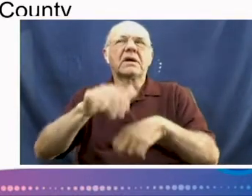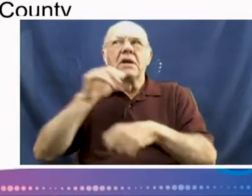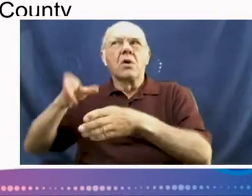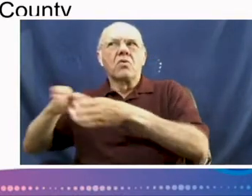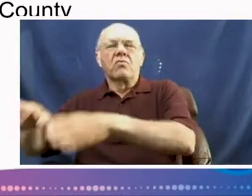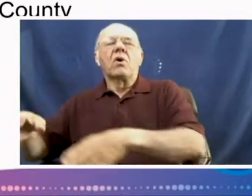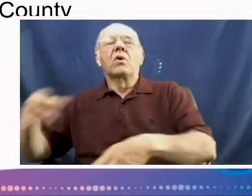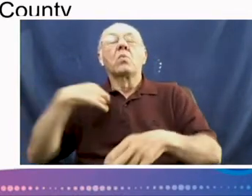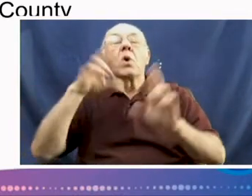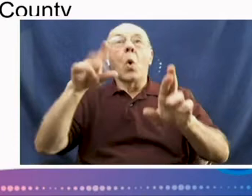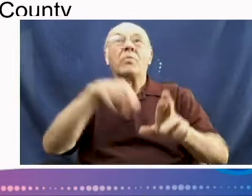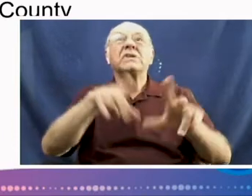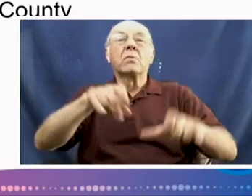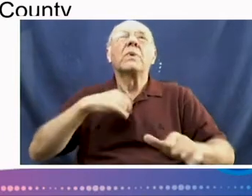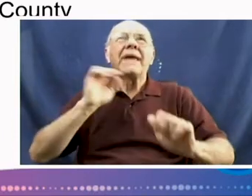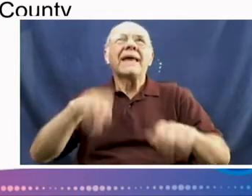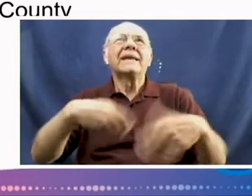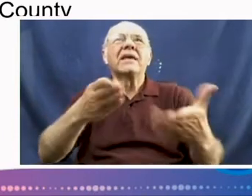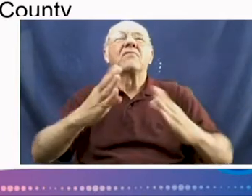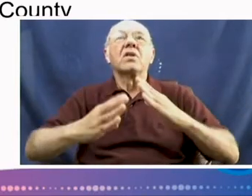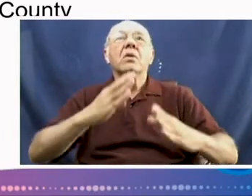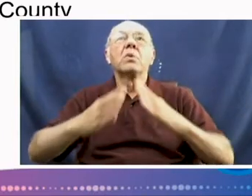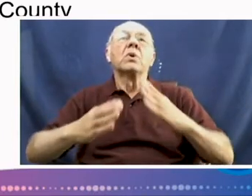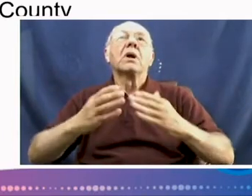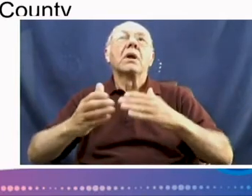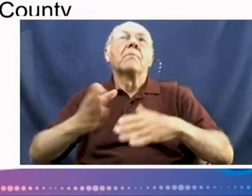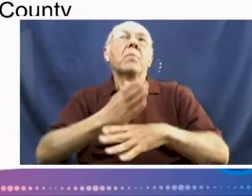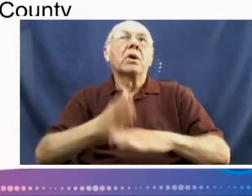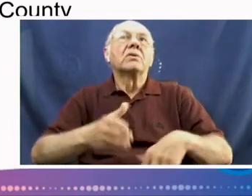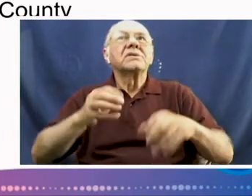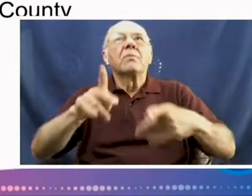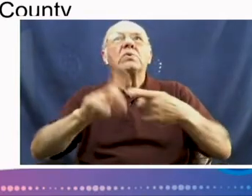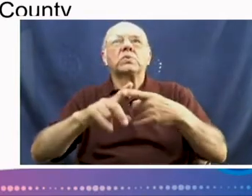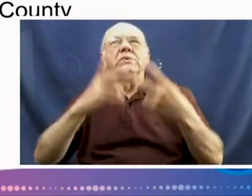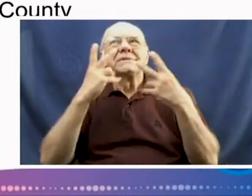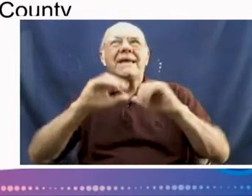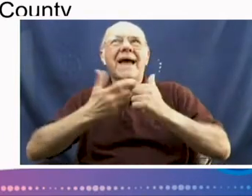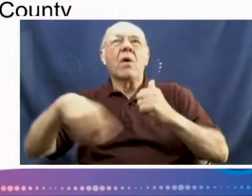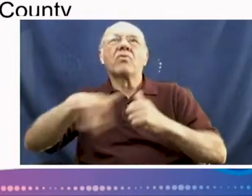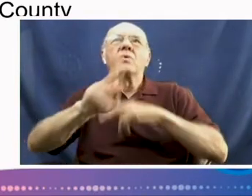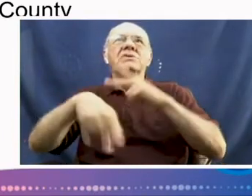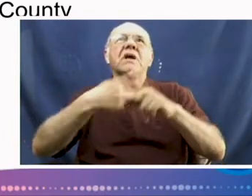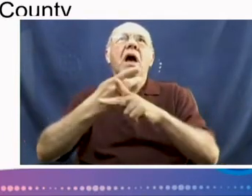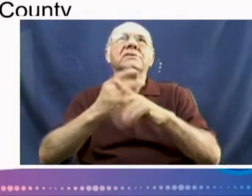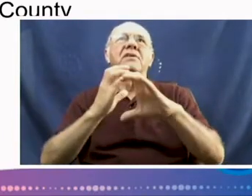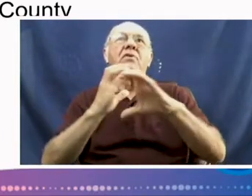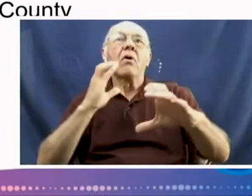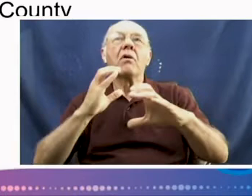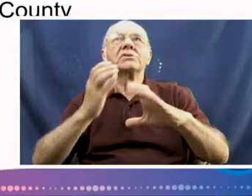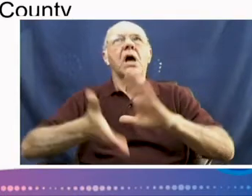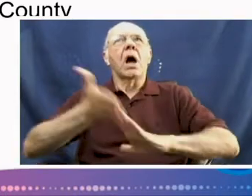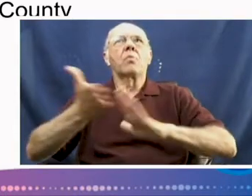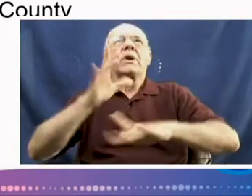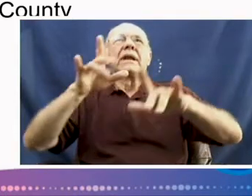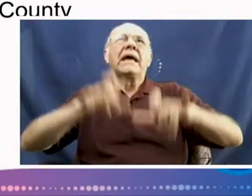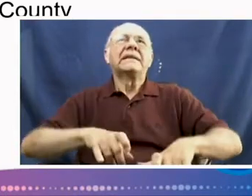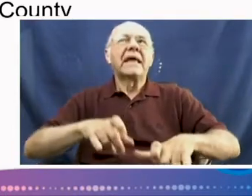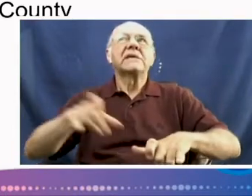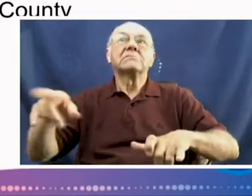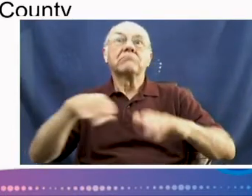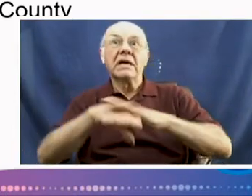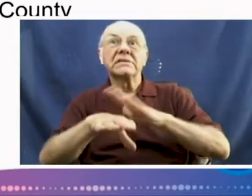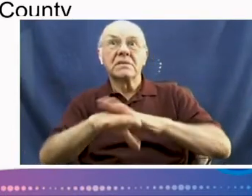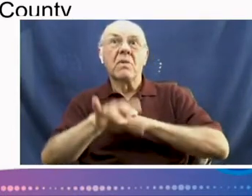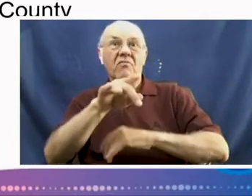are able to give our community partners the opportunity to see how these types of vehicles operate and test the accessibility of such vehicles